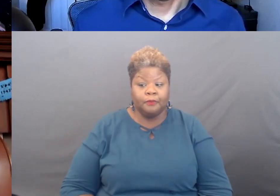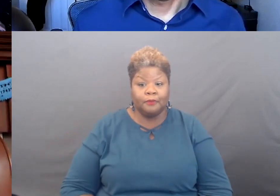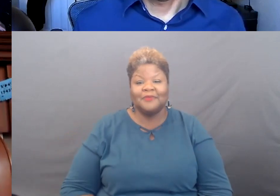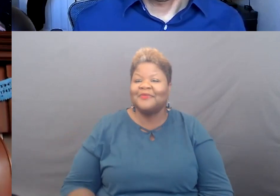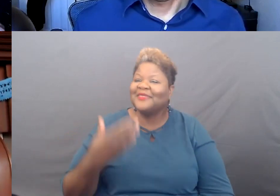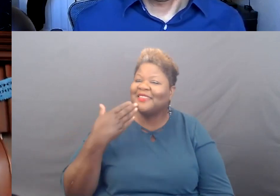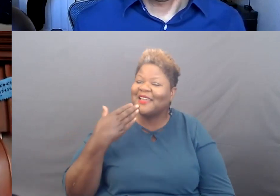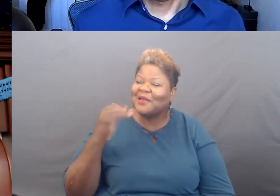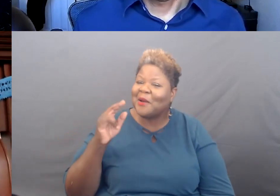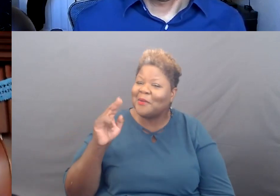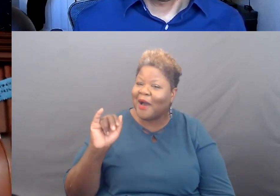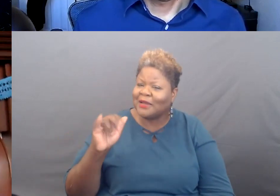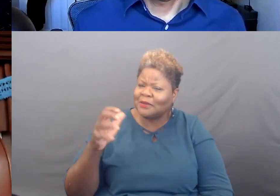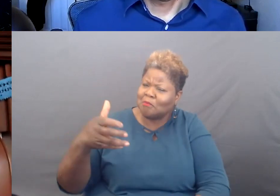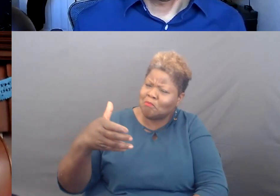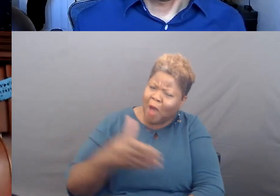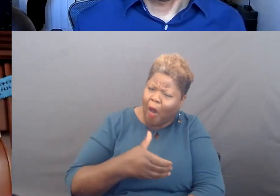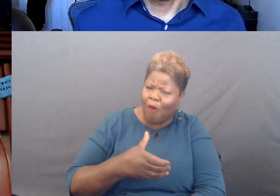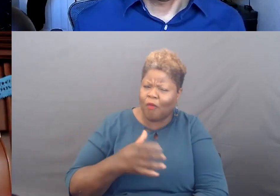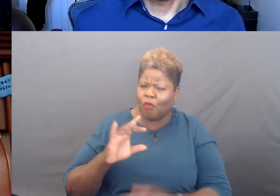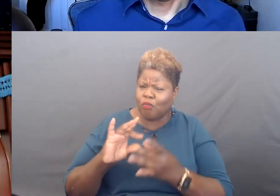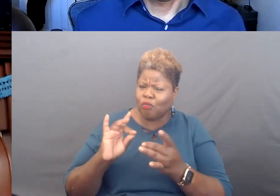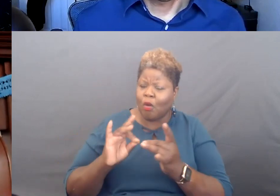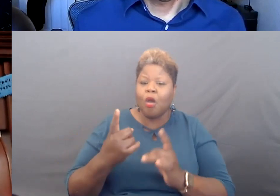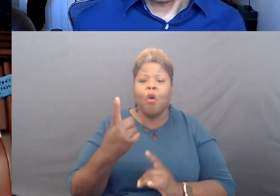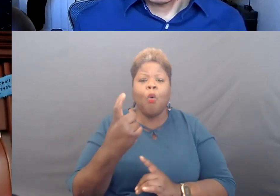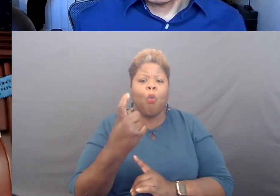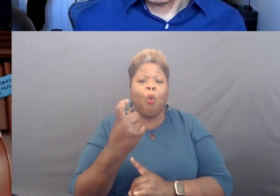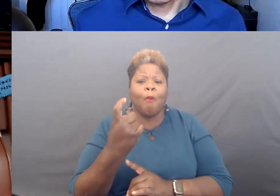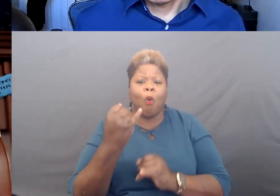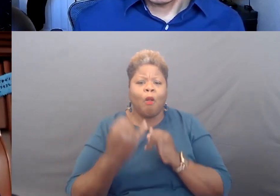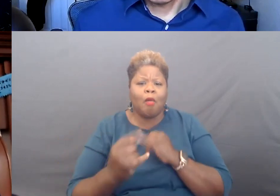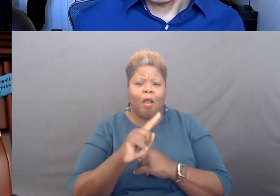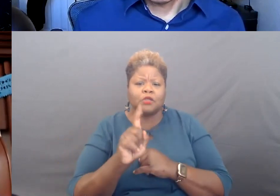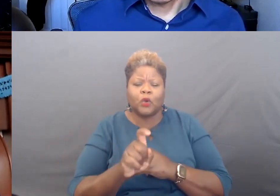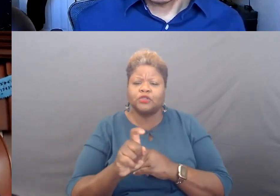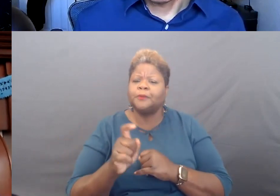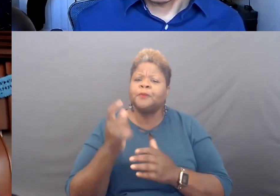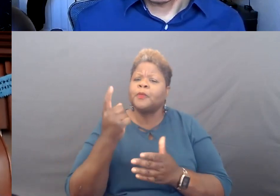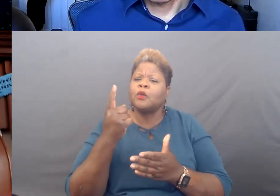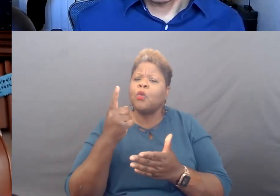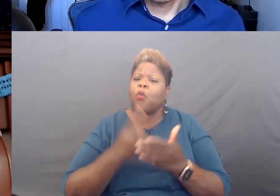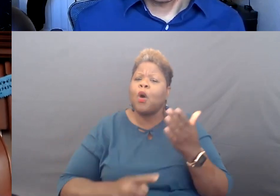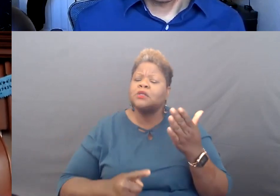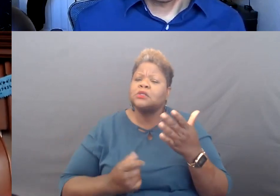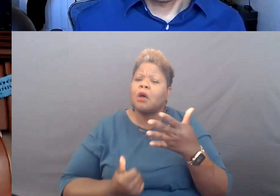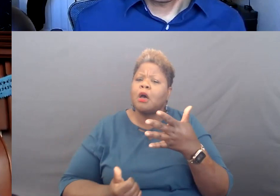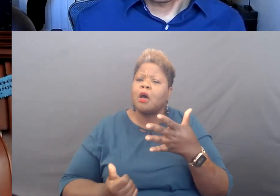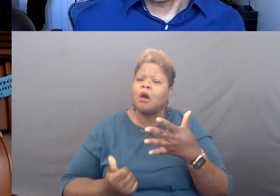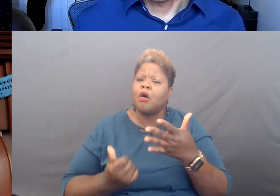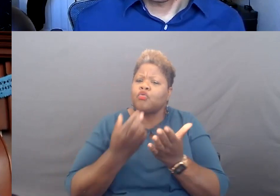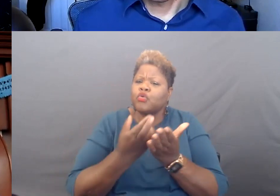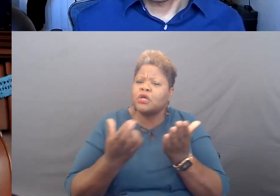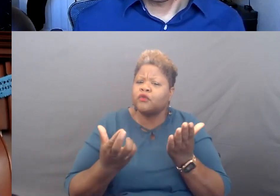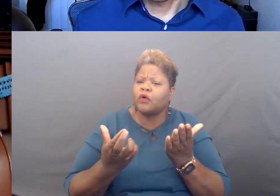Thank you, Amani. I think that was very powerful. I'm going to end with one last question. What is the primary resource for workforce and employment